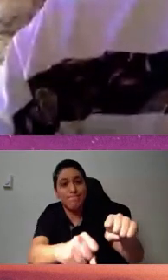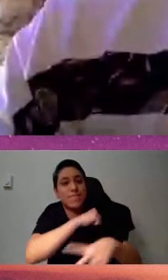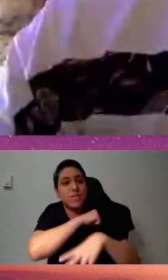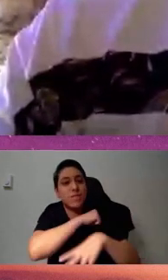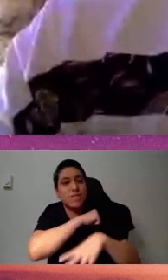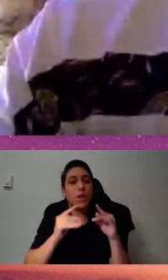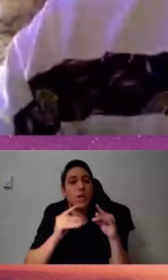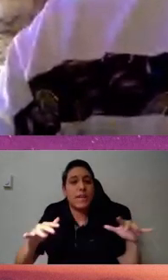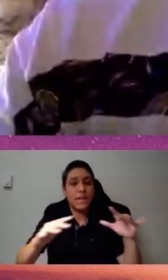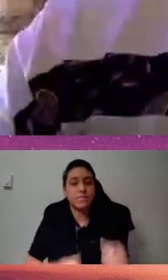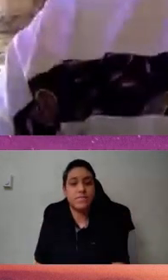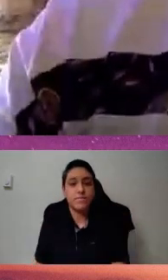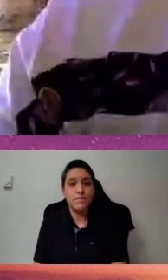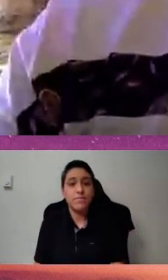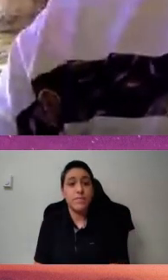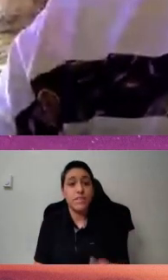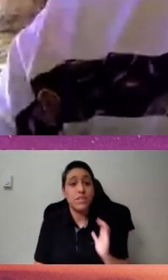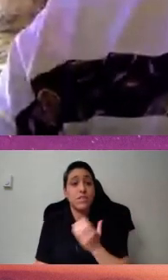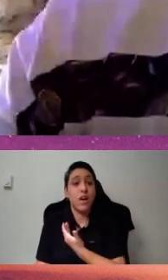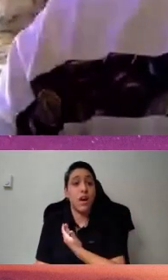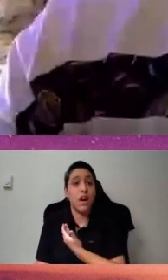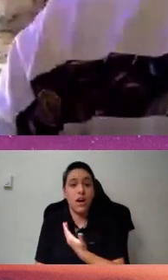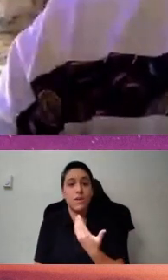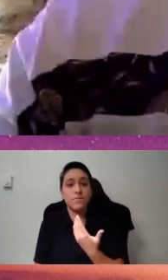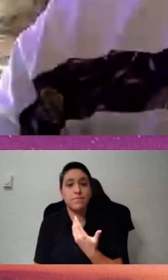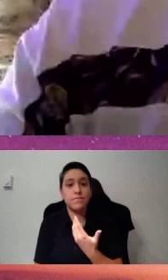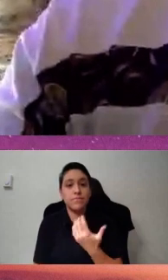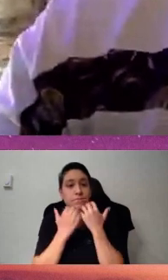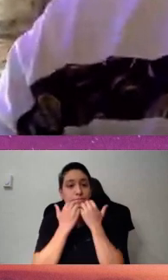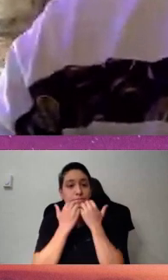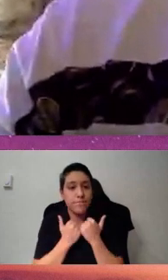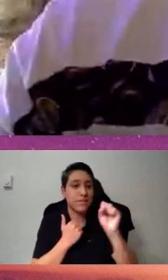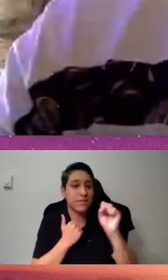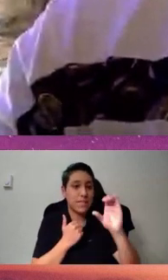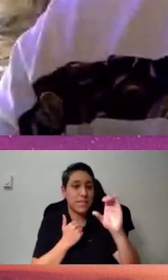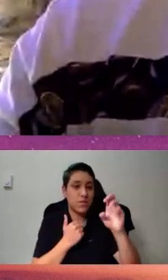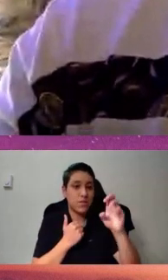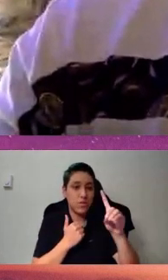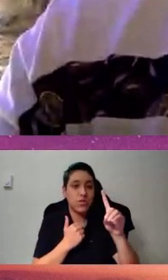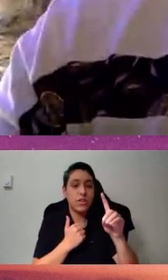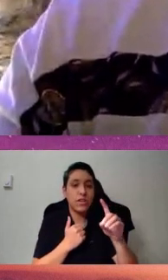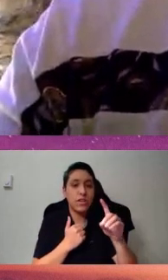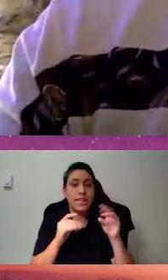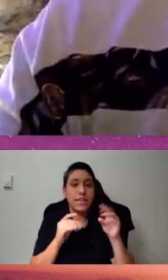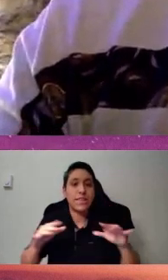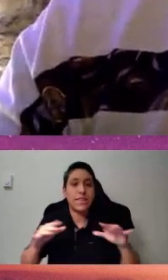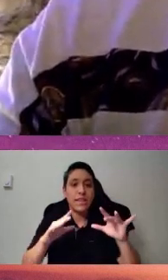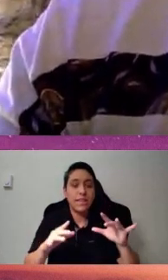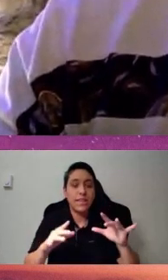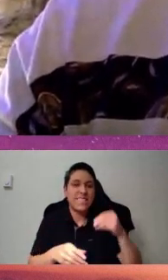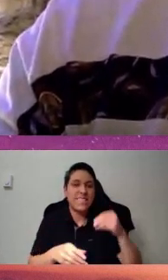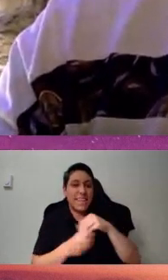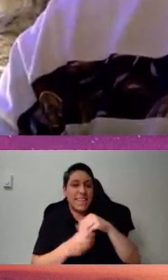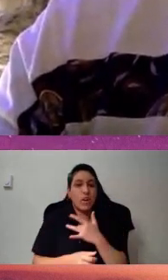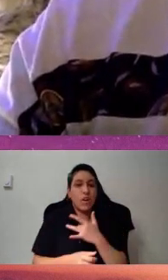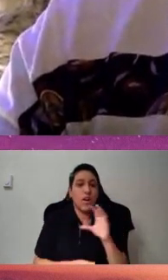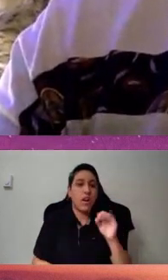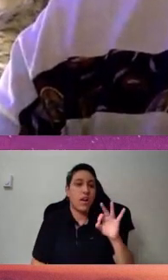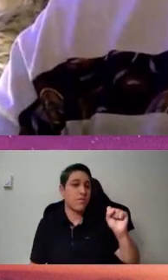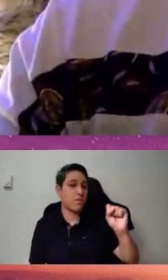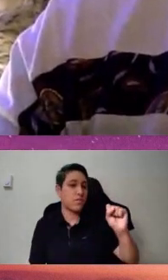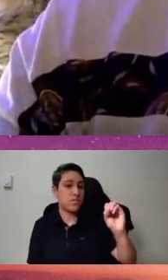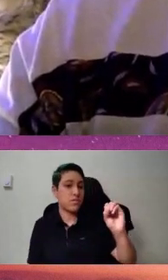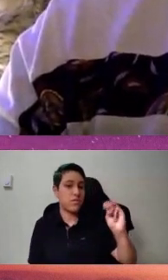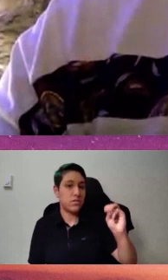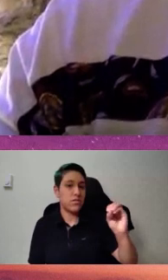And our sacred lands are actually in the heart of the Smokies. That's where our creation stories come out